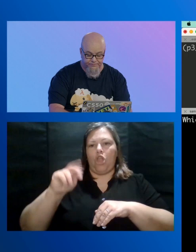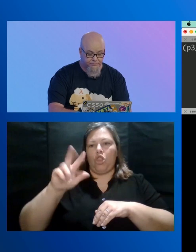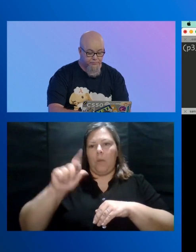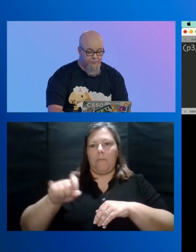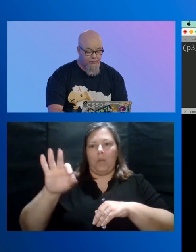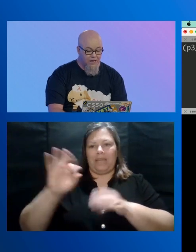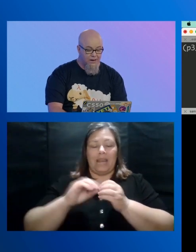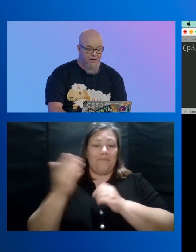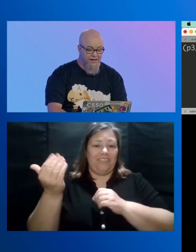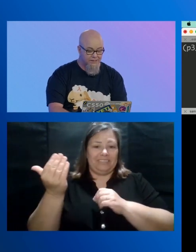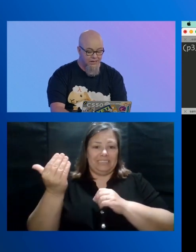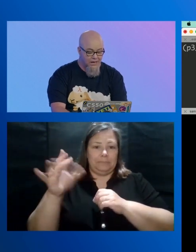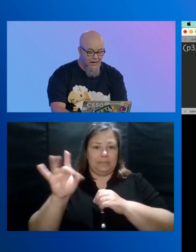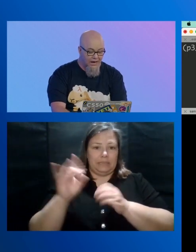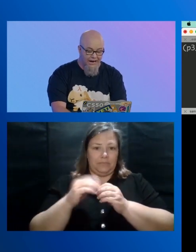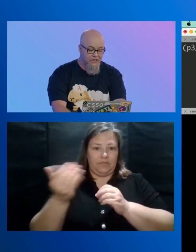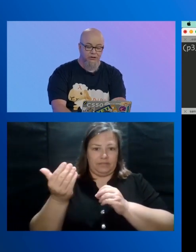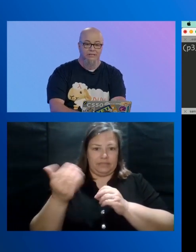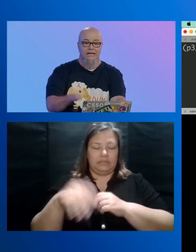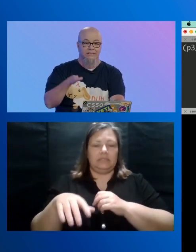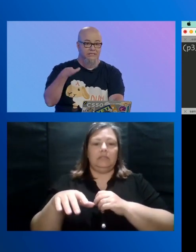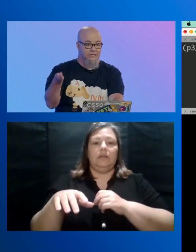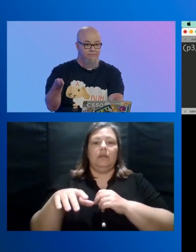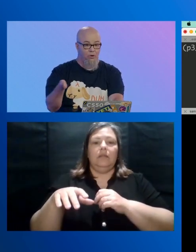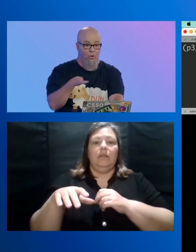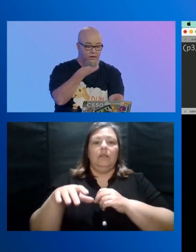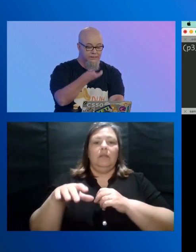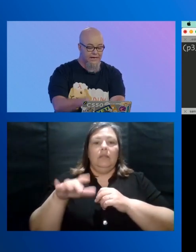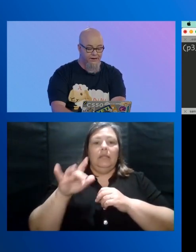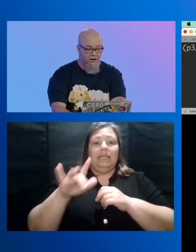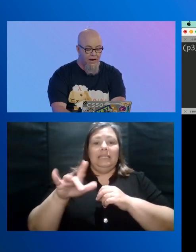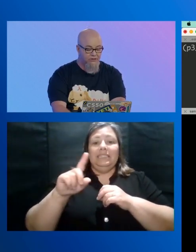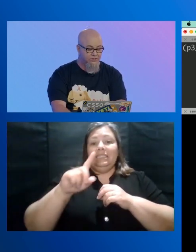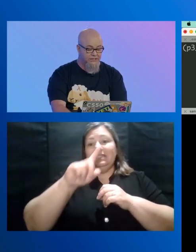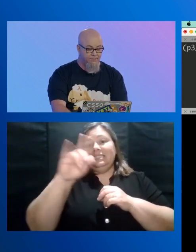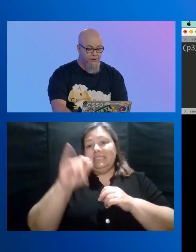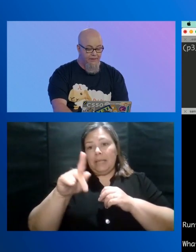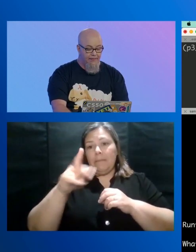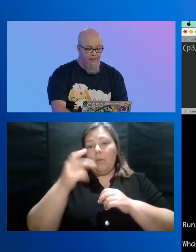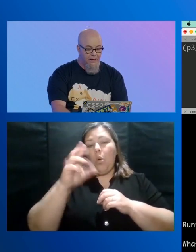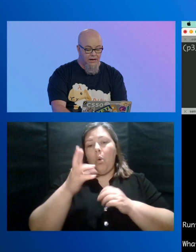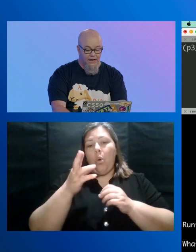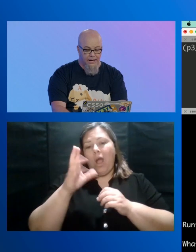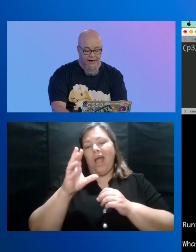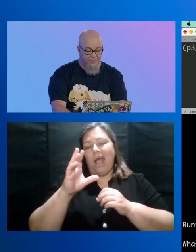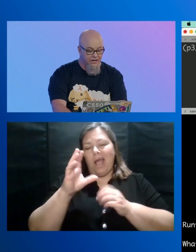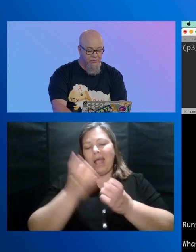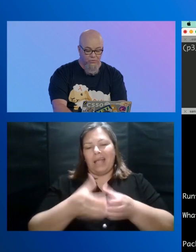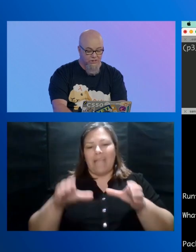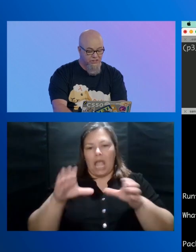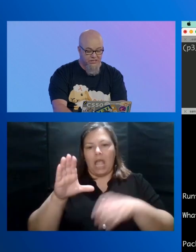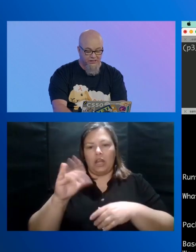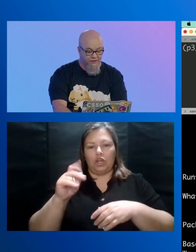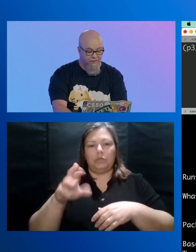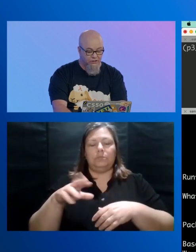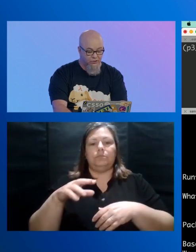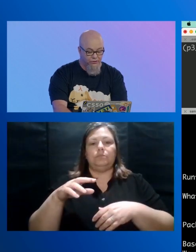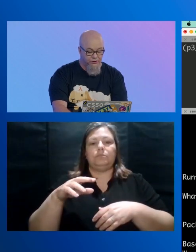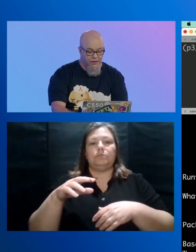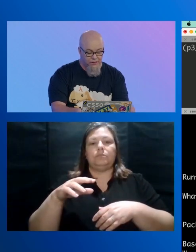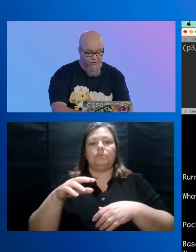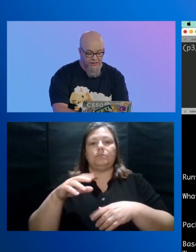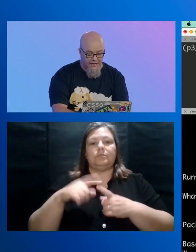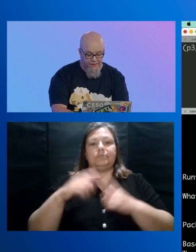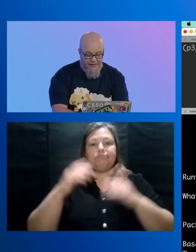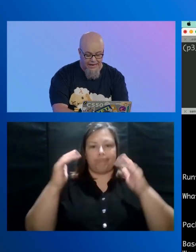15. And I'm going to hit, I can do this as a zip or container. I use zip. And then we'll just take the defaults going